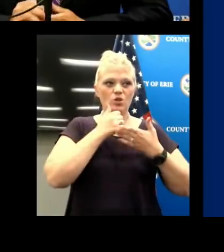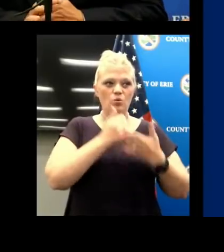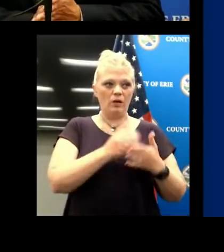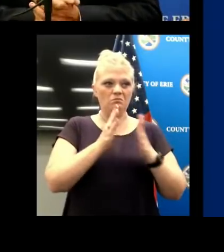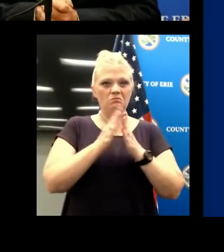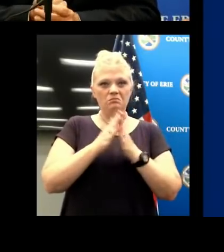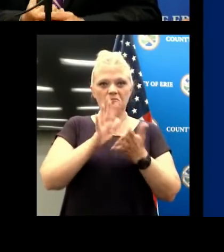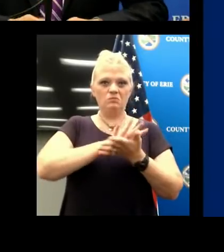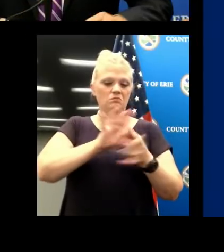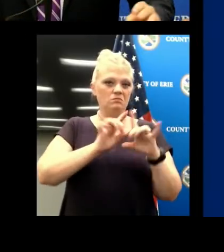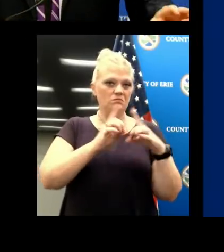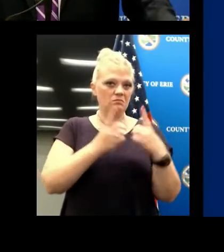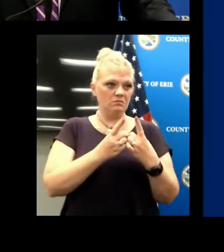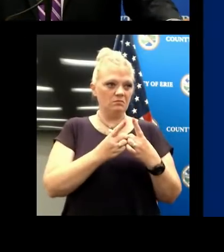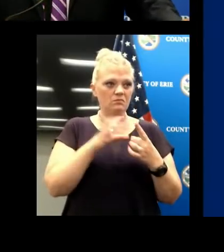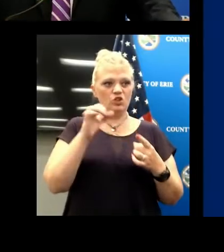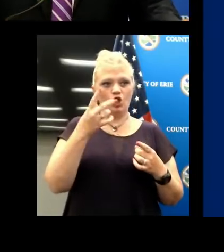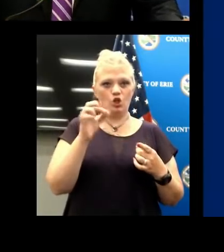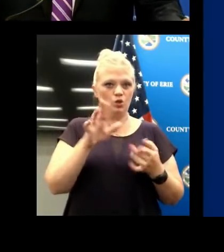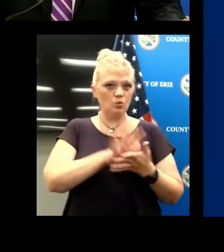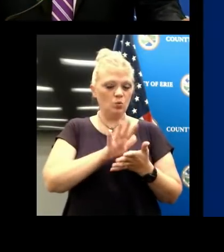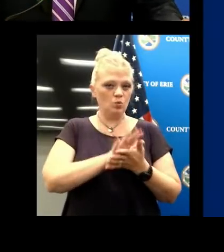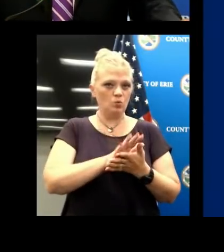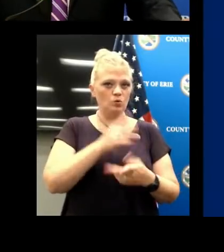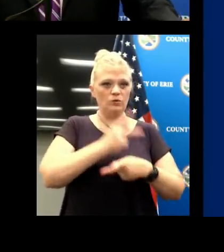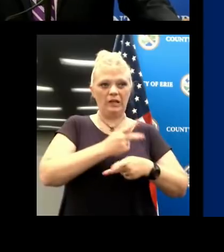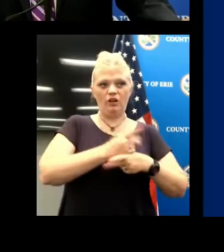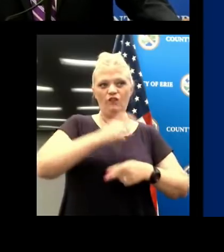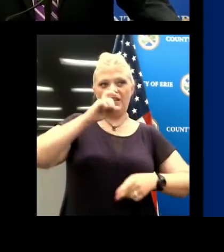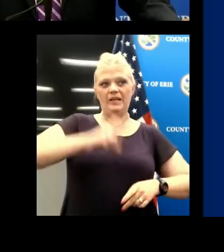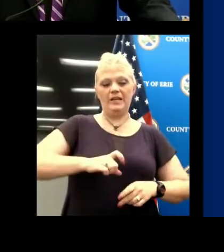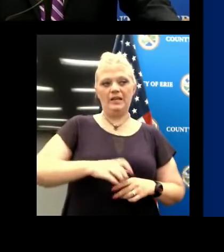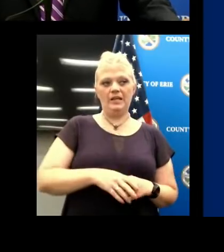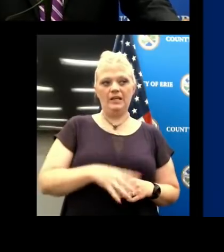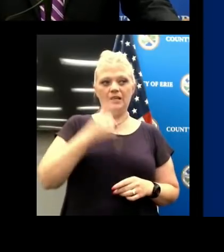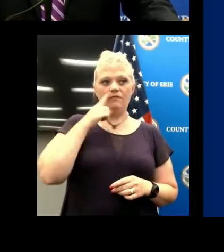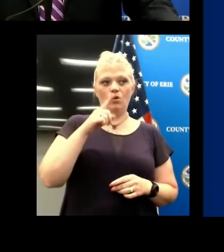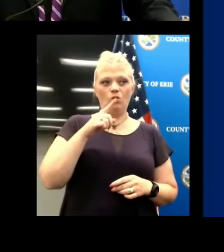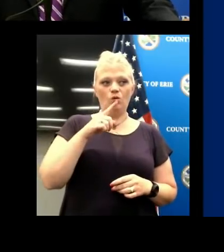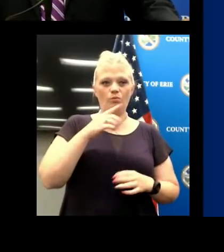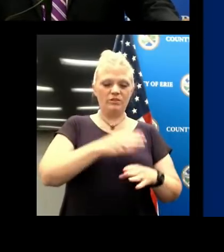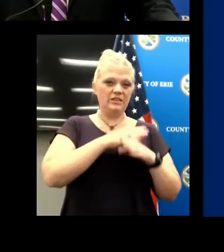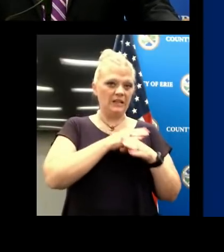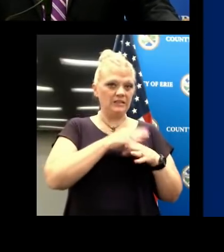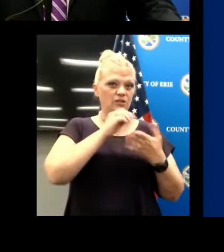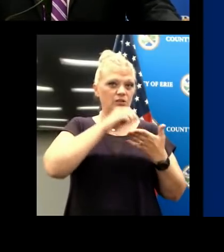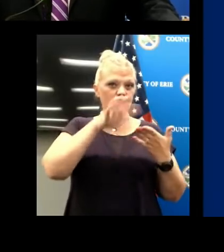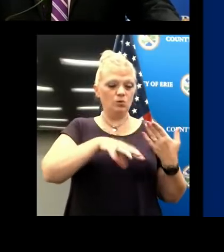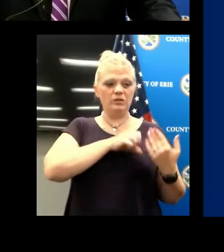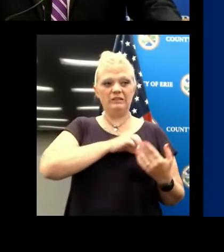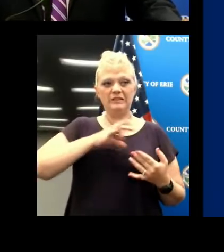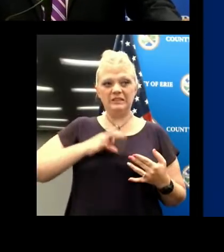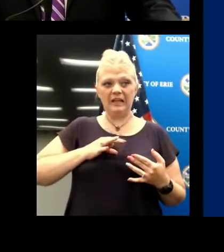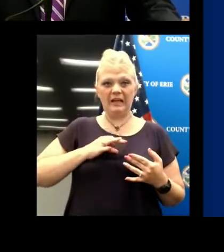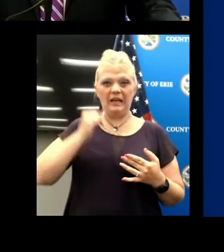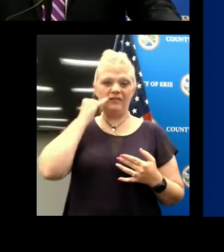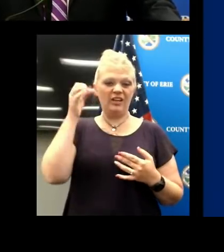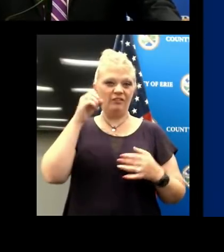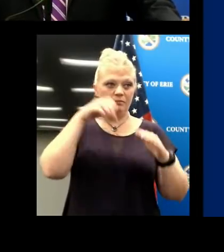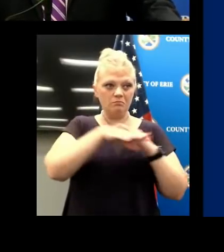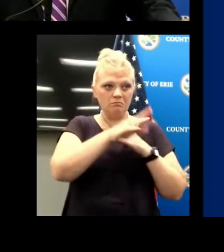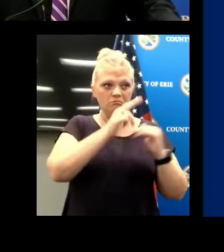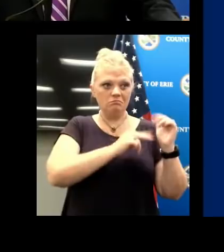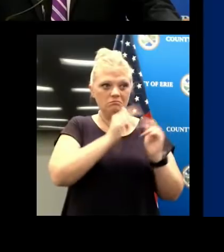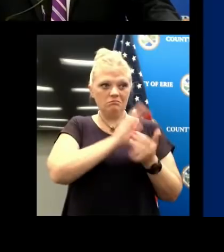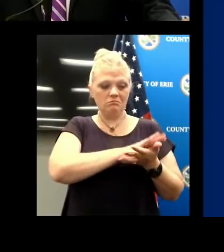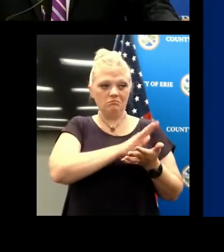school districts and charter schools address the need for protecting their students, protecting their staff if they're returning to school, or for